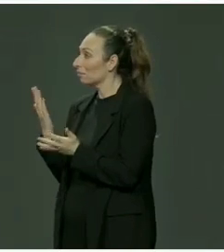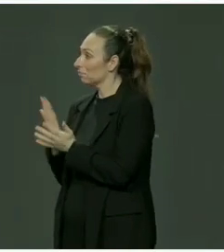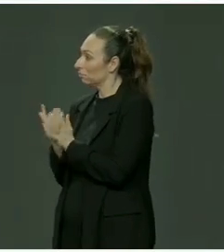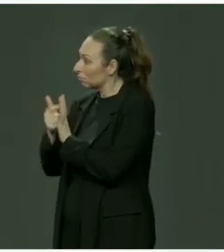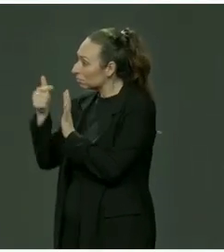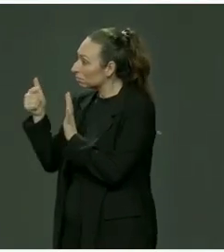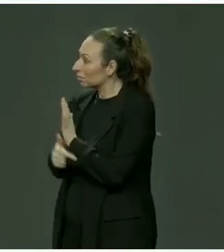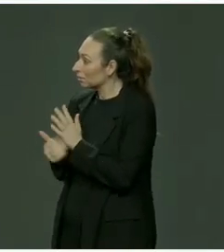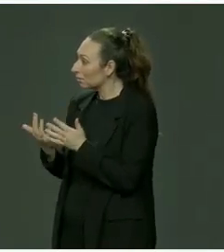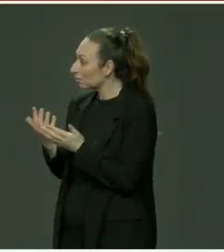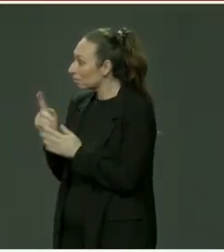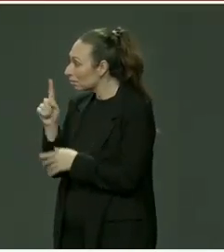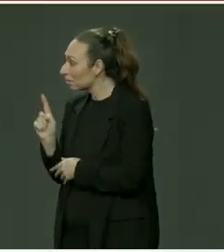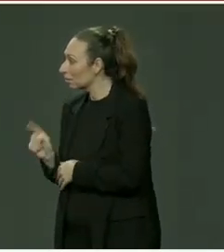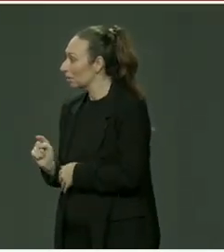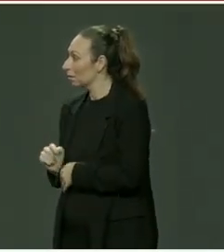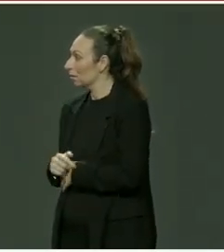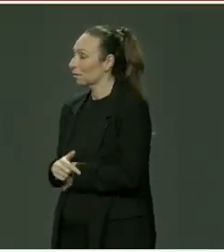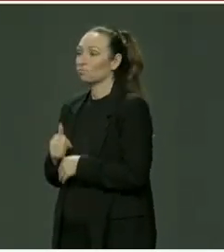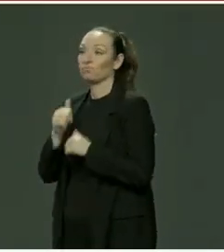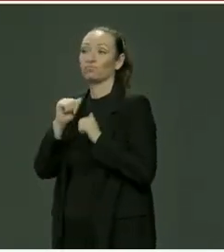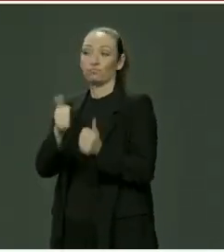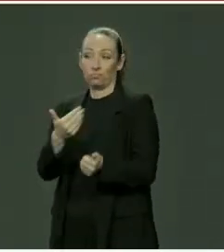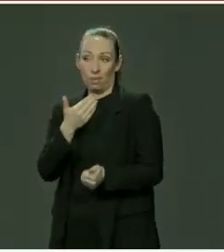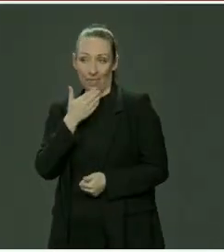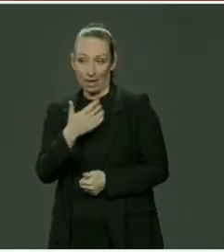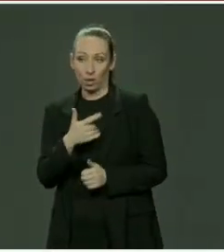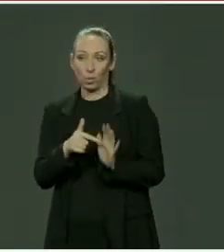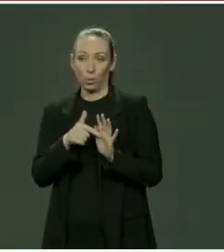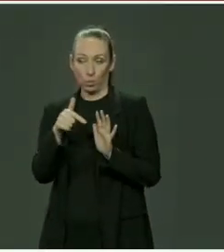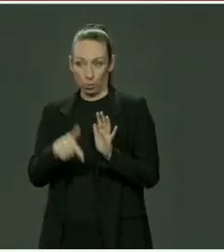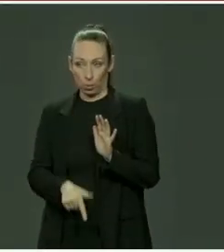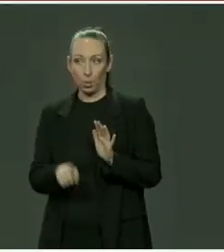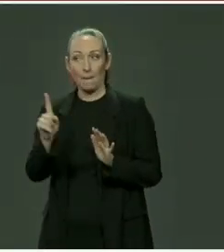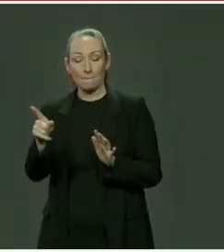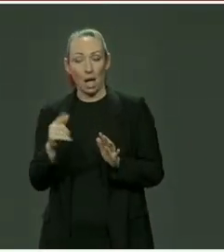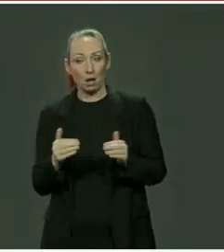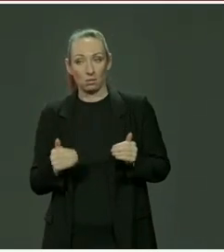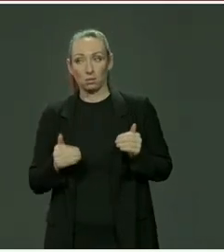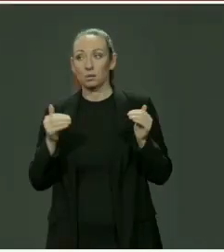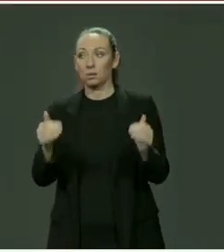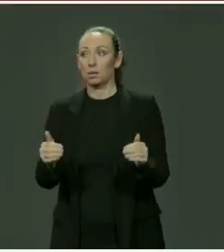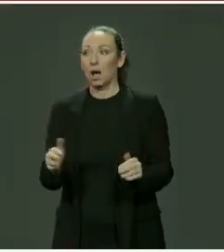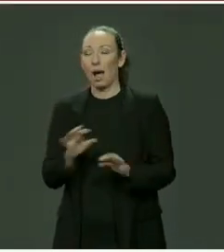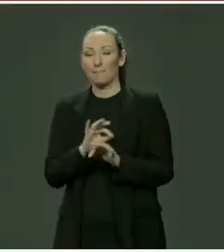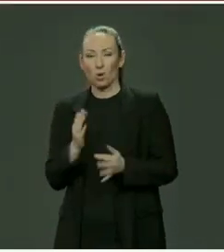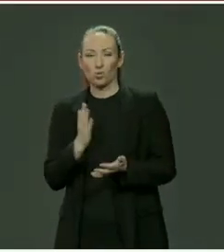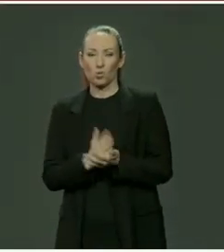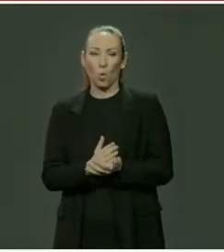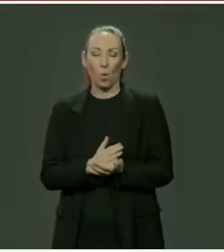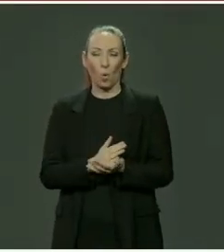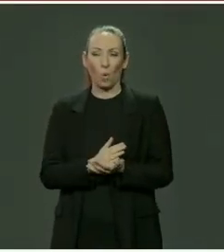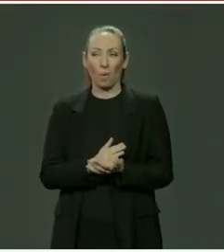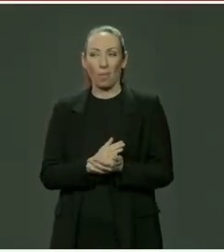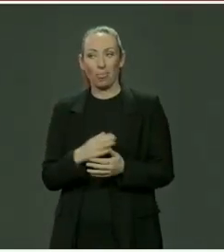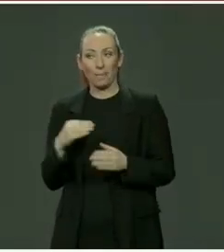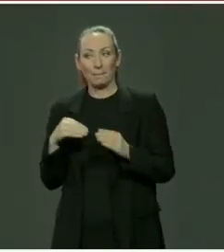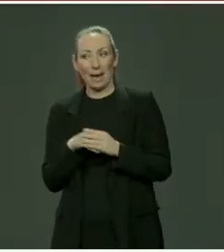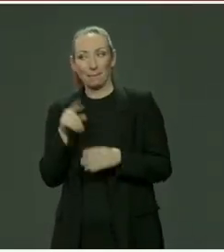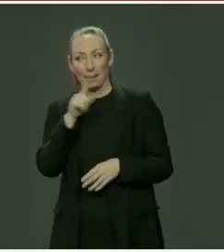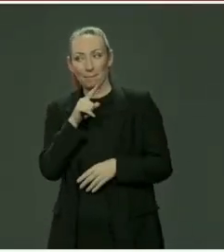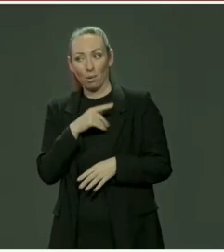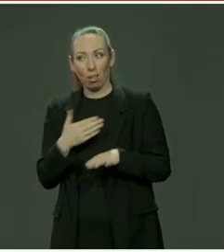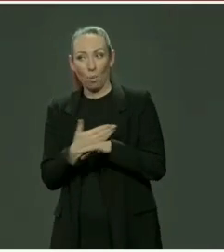Okay. Let's move forward on if we can, and let's take it offline. I'm not sure the bankers are telling the customers to fudge the loan application, but nevertheless,